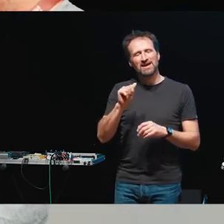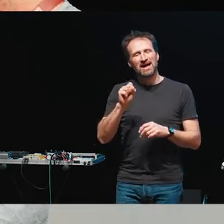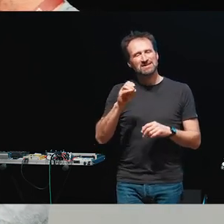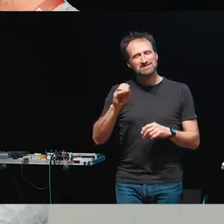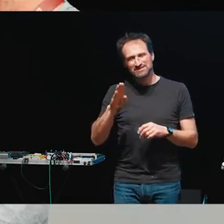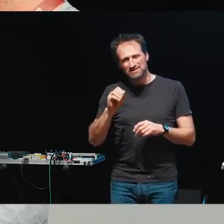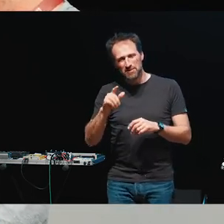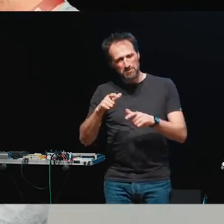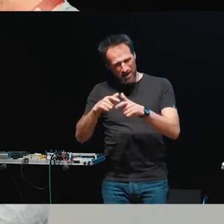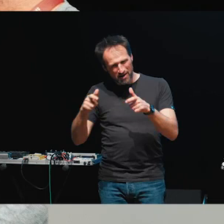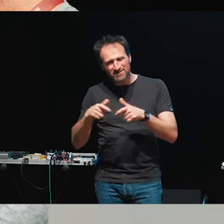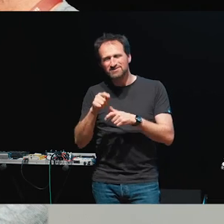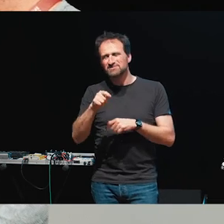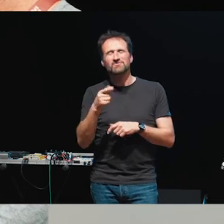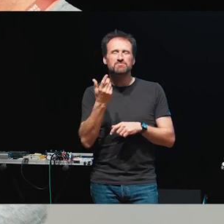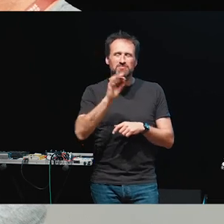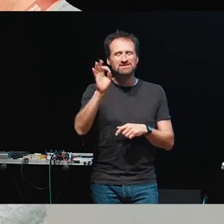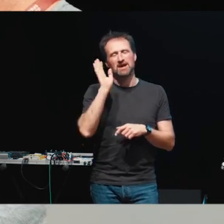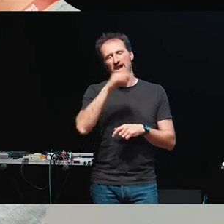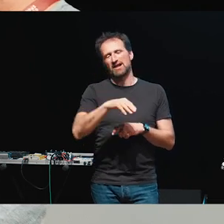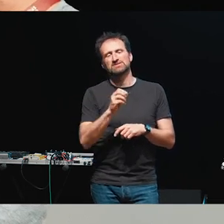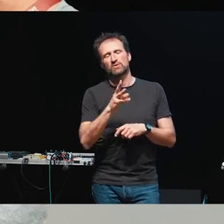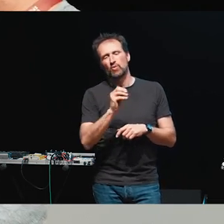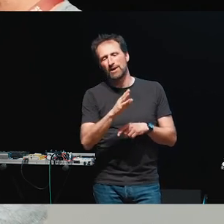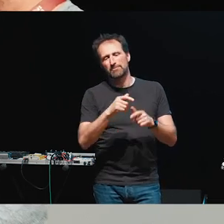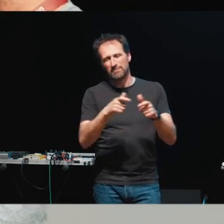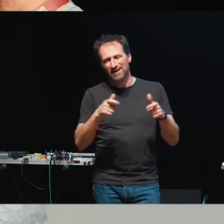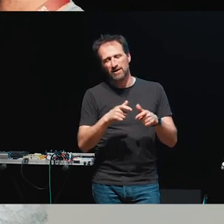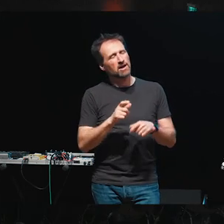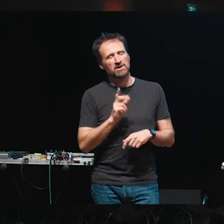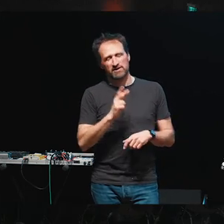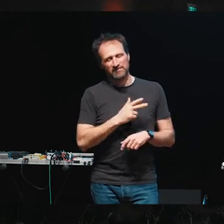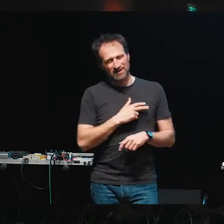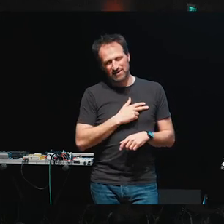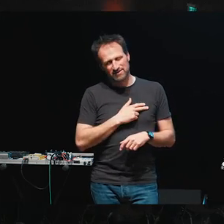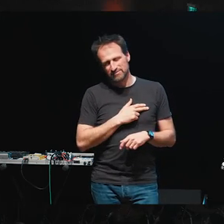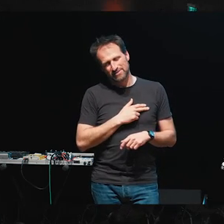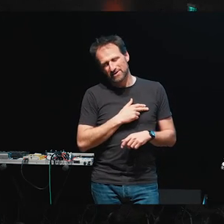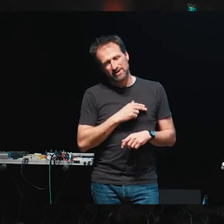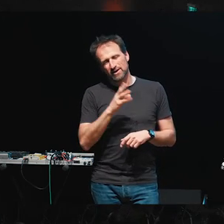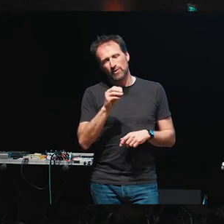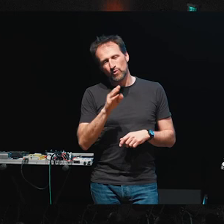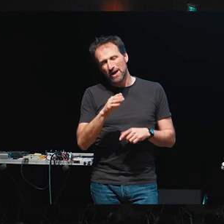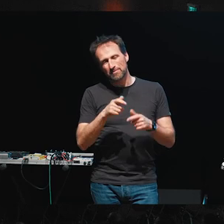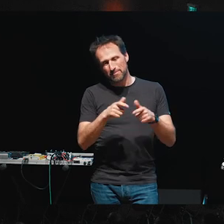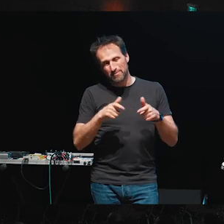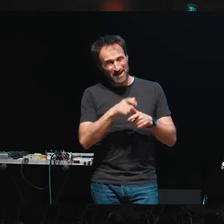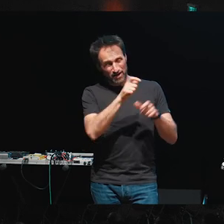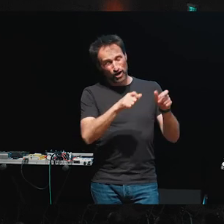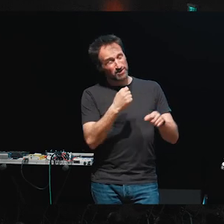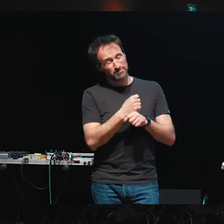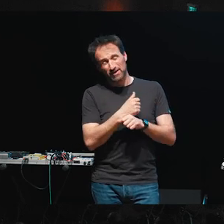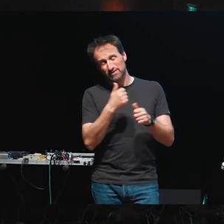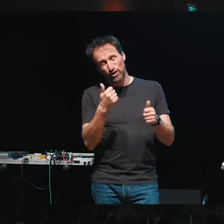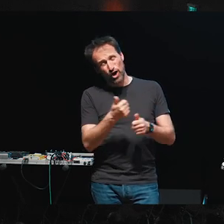some very distinct aspects, but like there is a vast majority of the Webpack people are really doing awesome work that